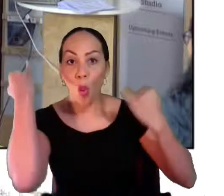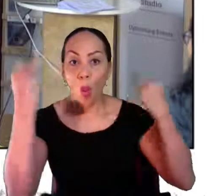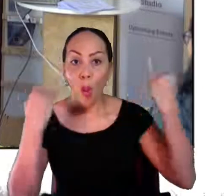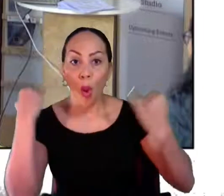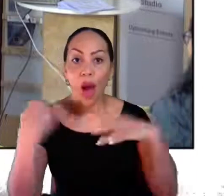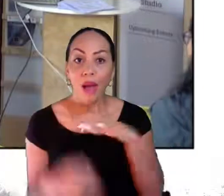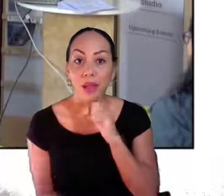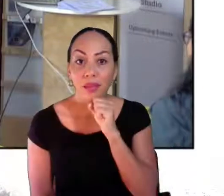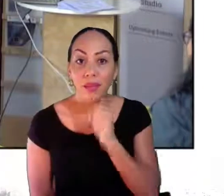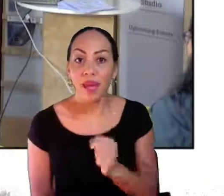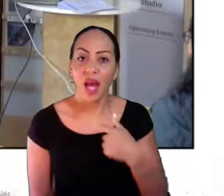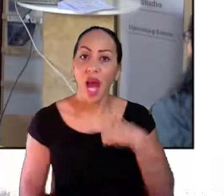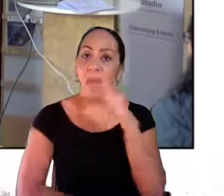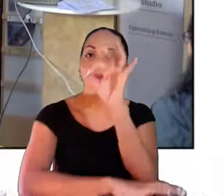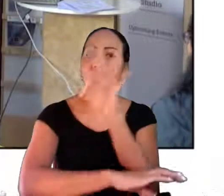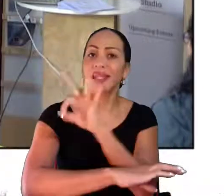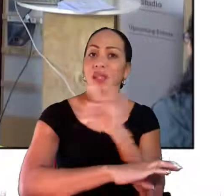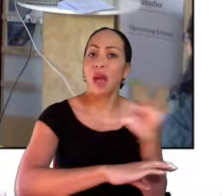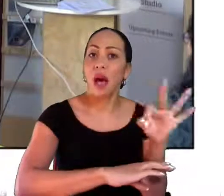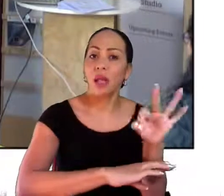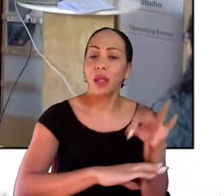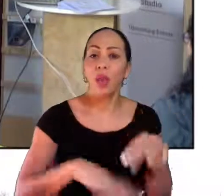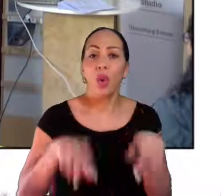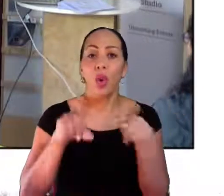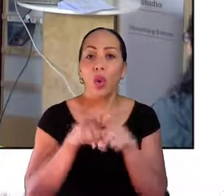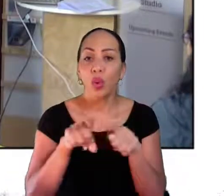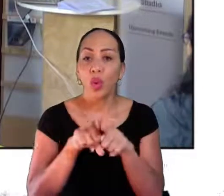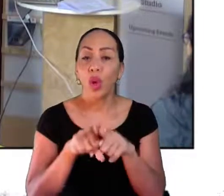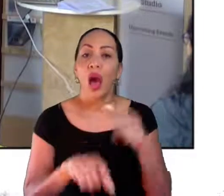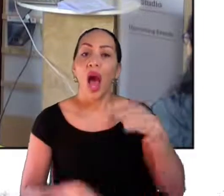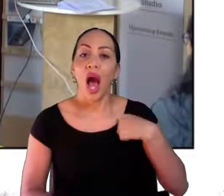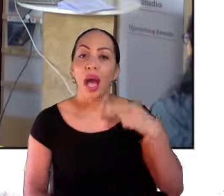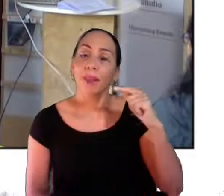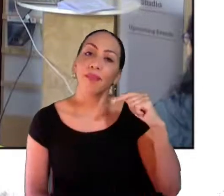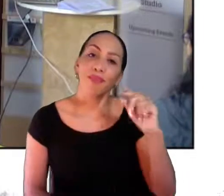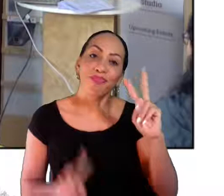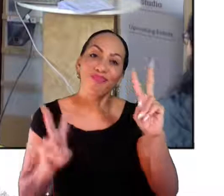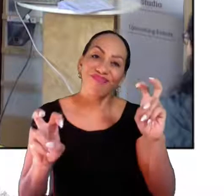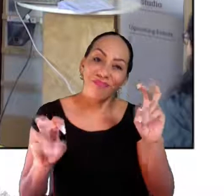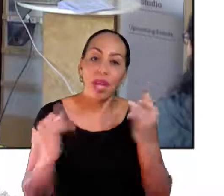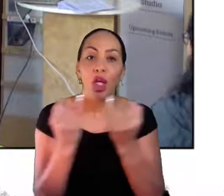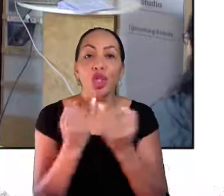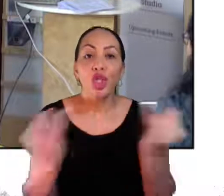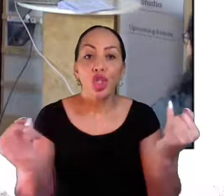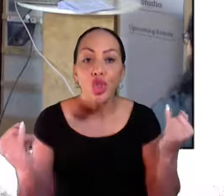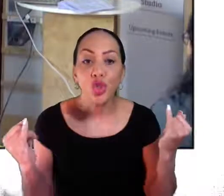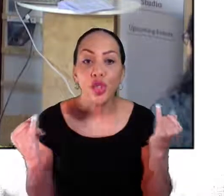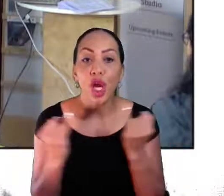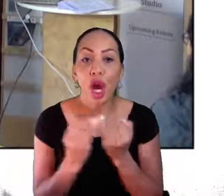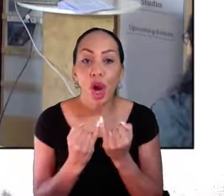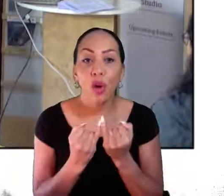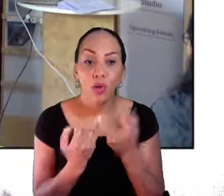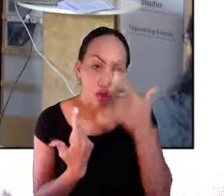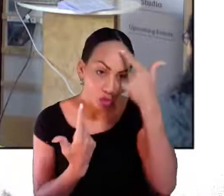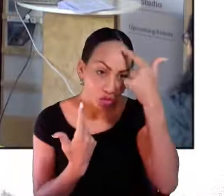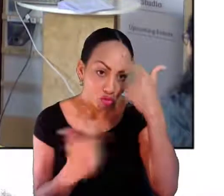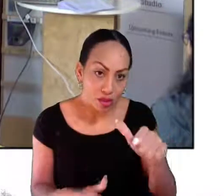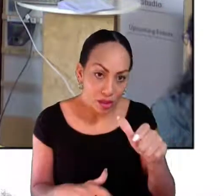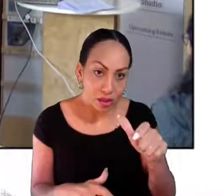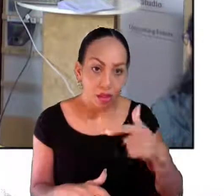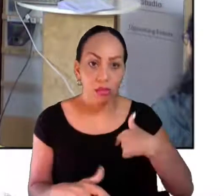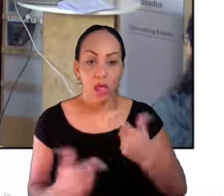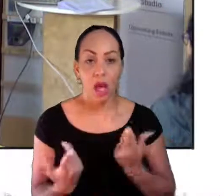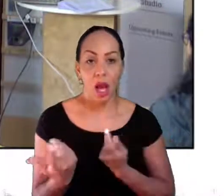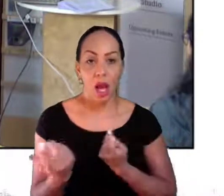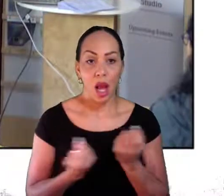I'm a designer. I'm also a studio resident. I run a company called Plots, which was involved in